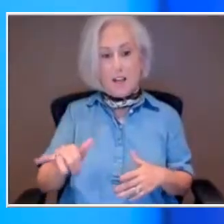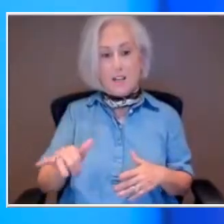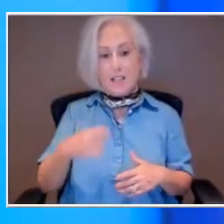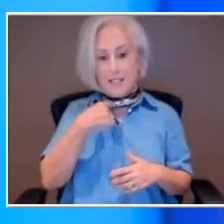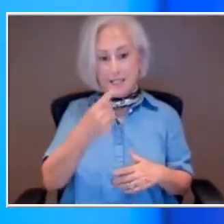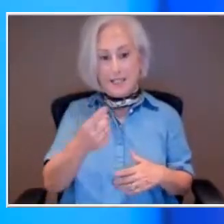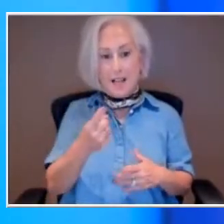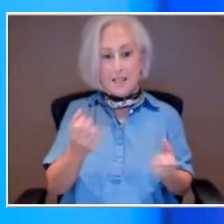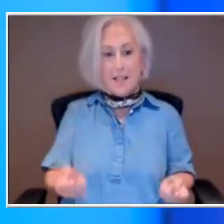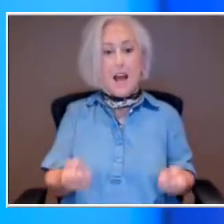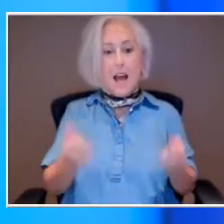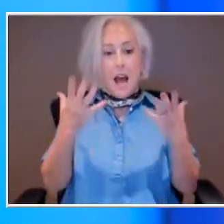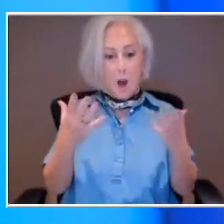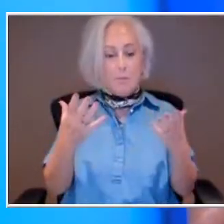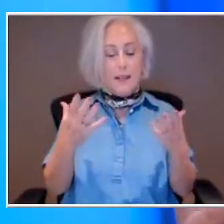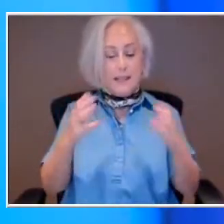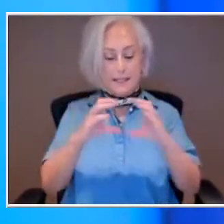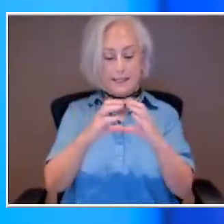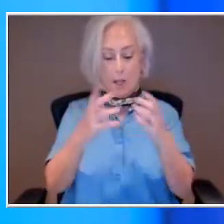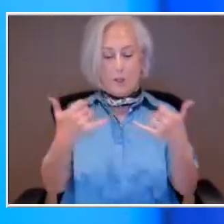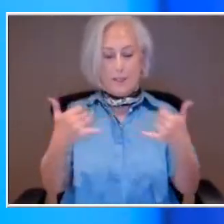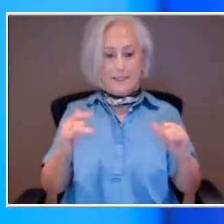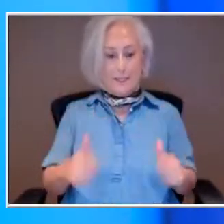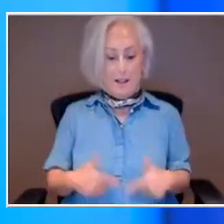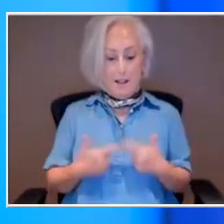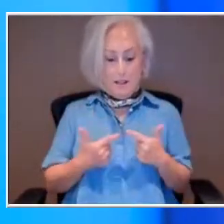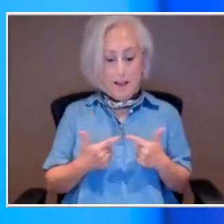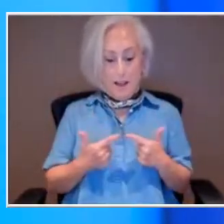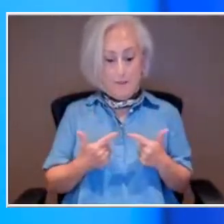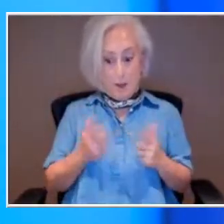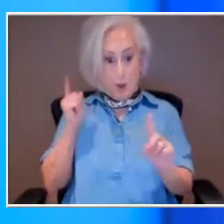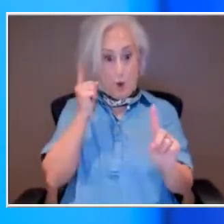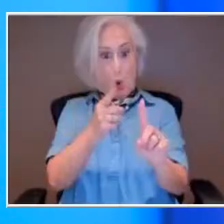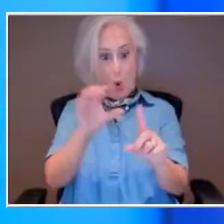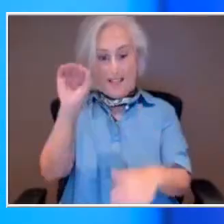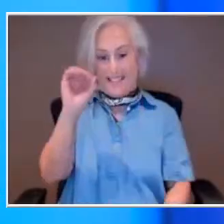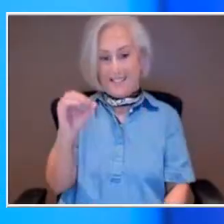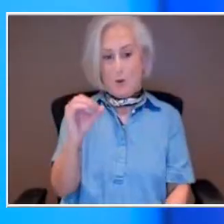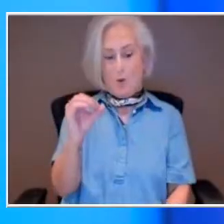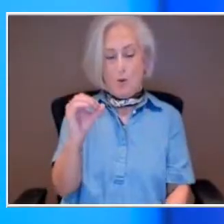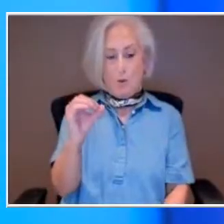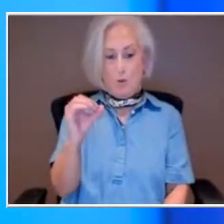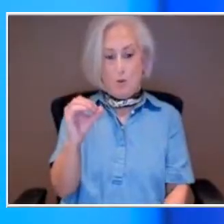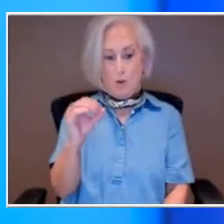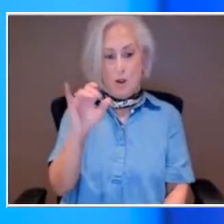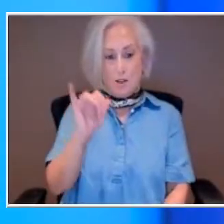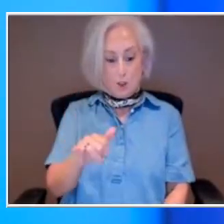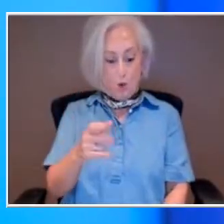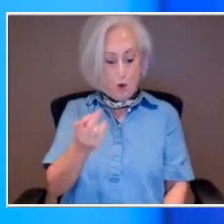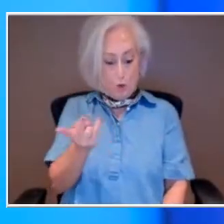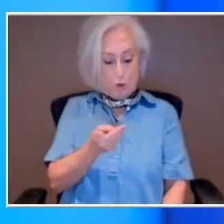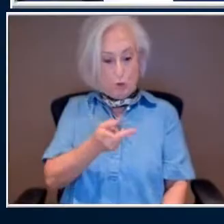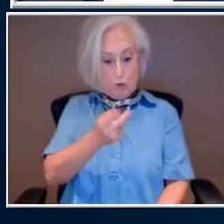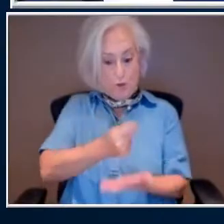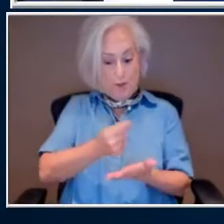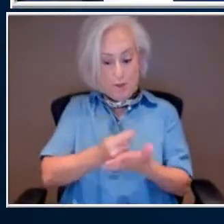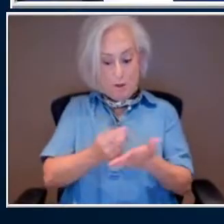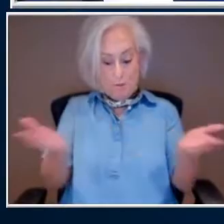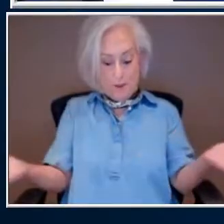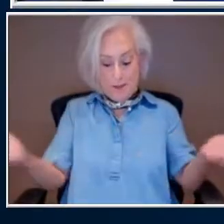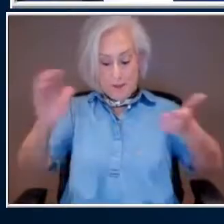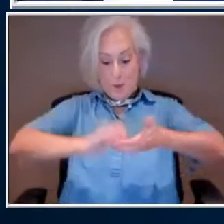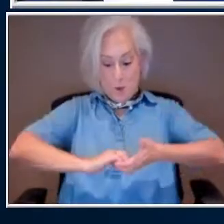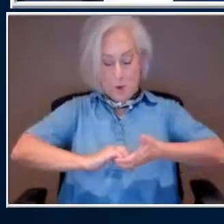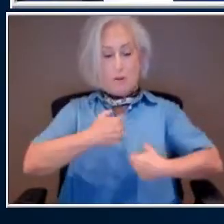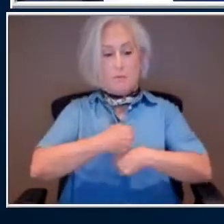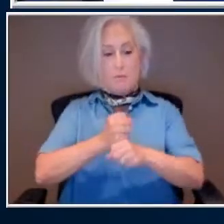to see 0. And it's that coupling, and that's, again, how that tailored therapy all comes together so specifically for patients is important. All right,